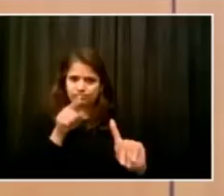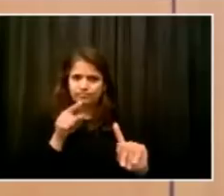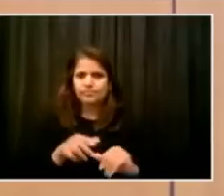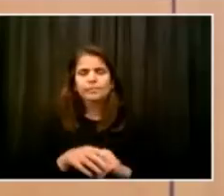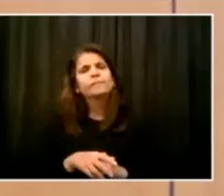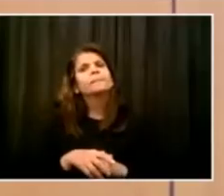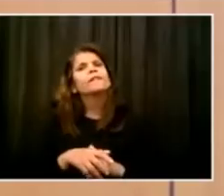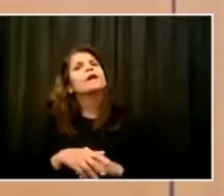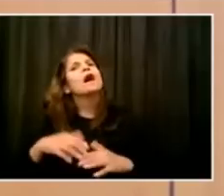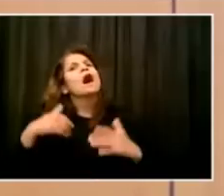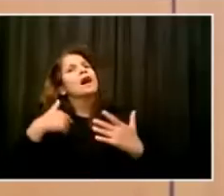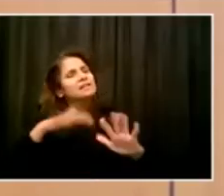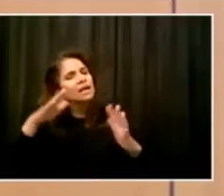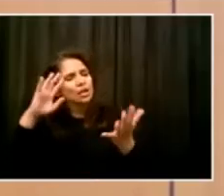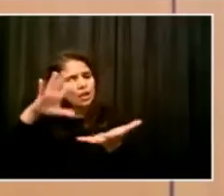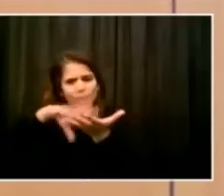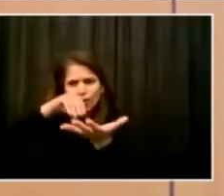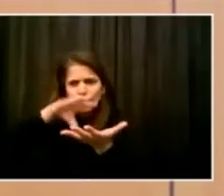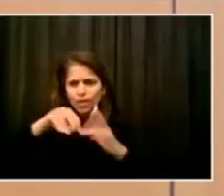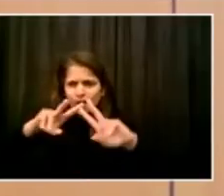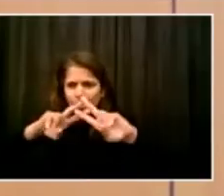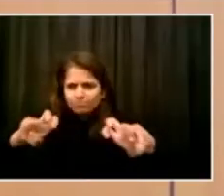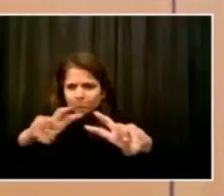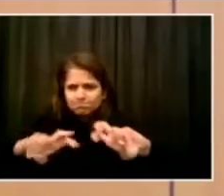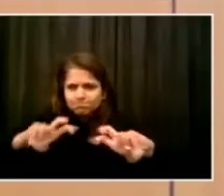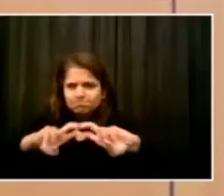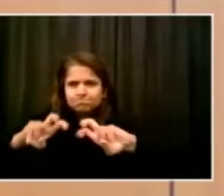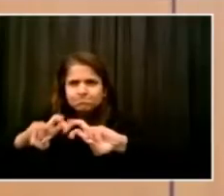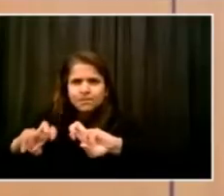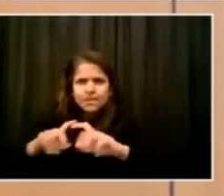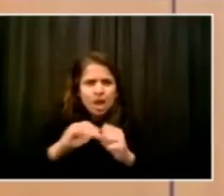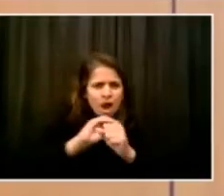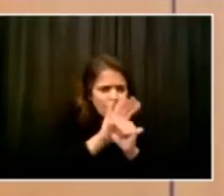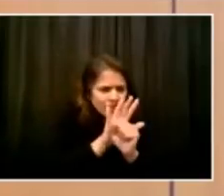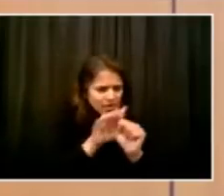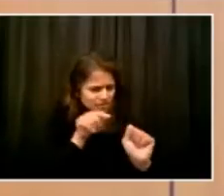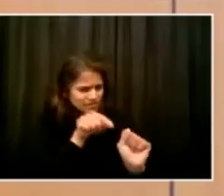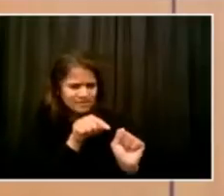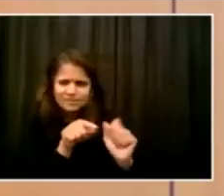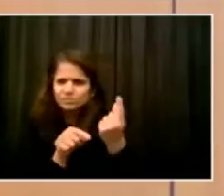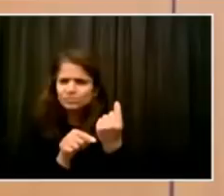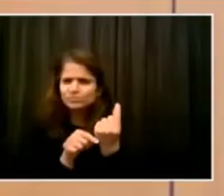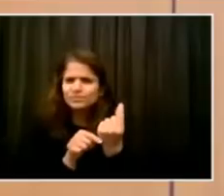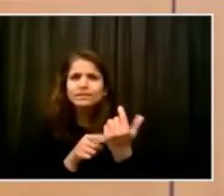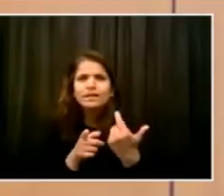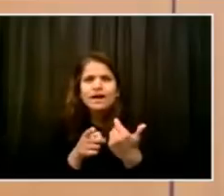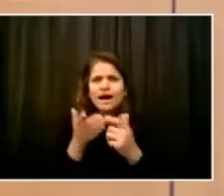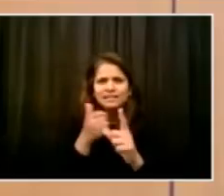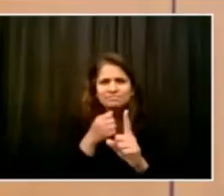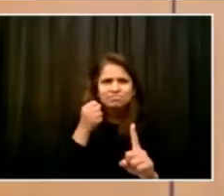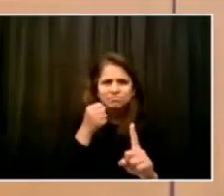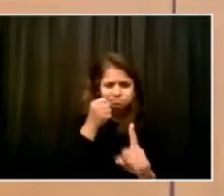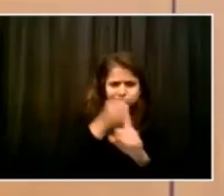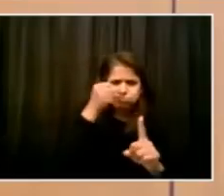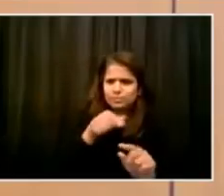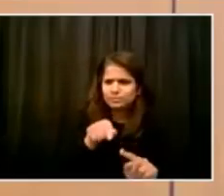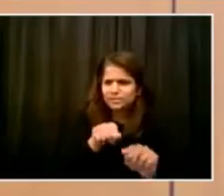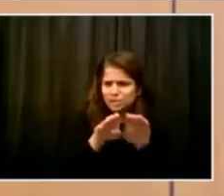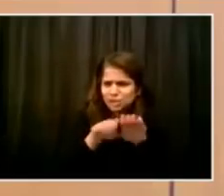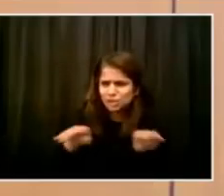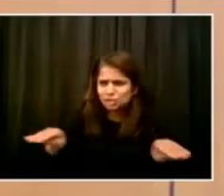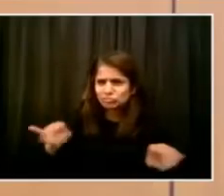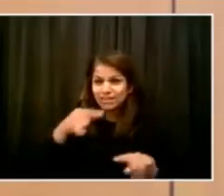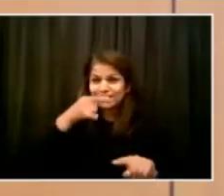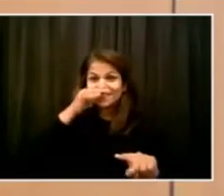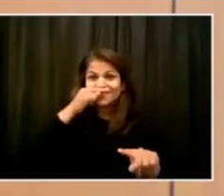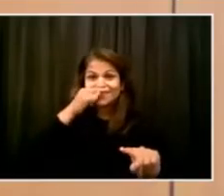how COVID-19 manifests in children. That being said, there is no indication that there